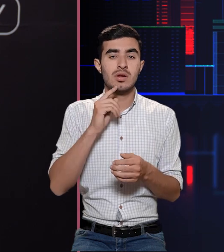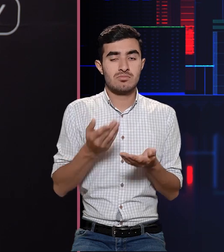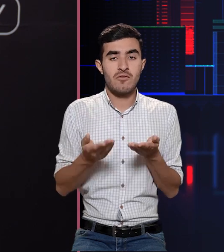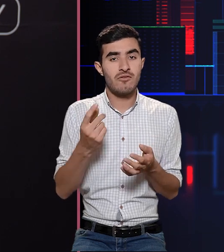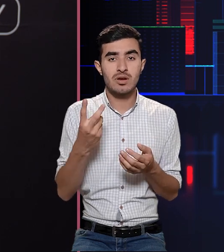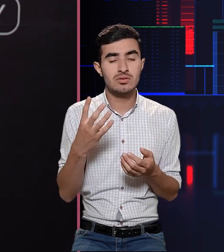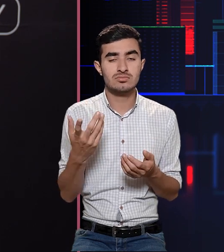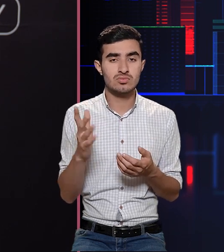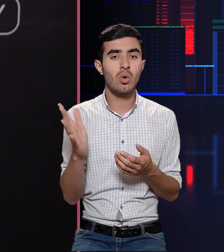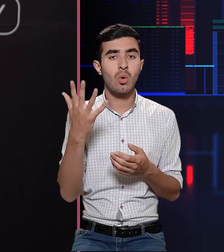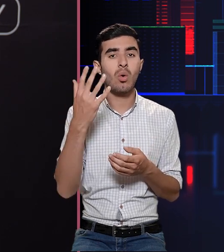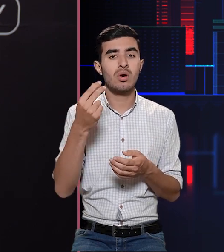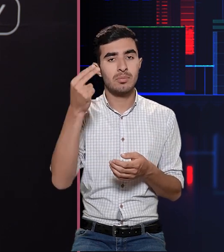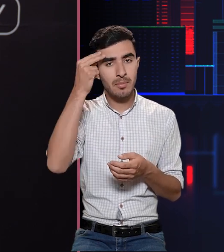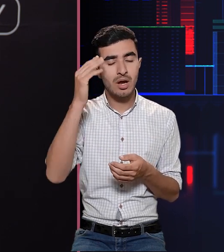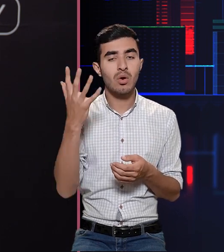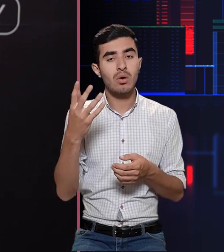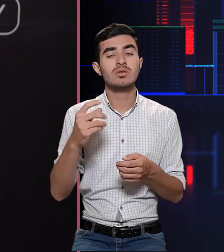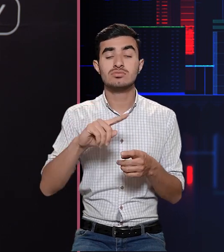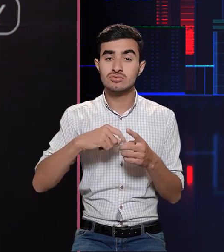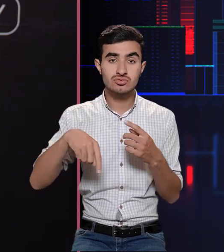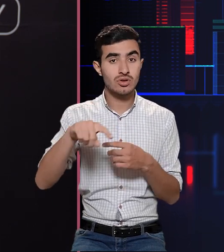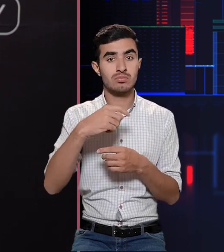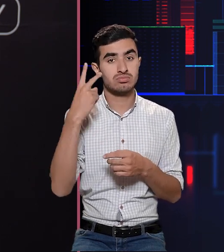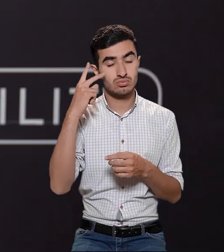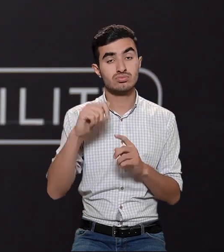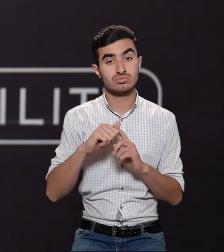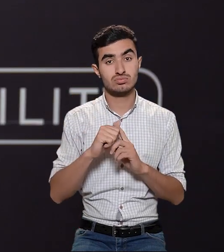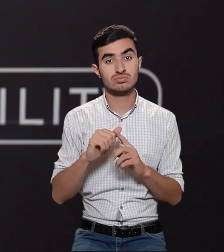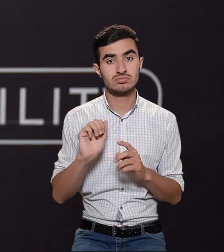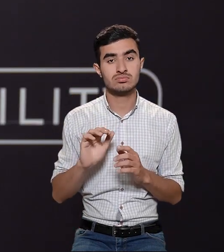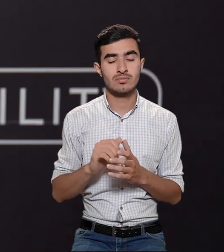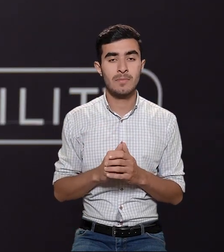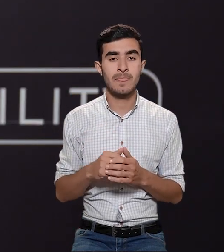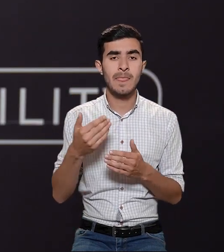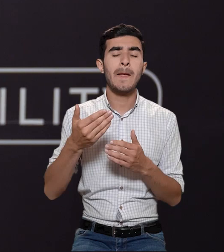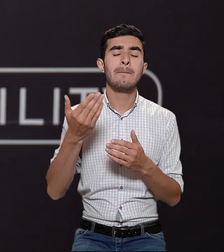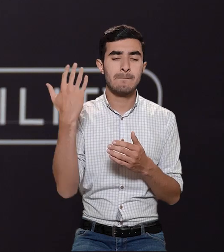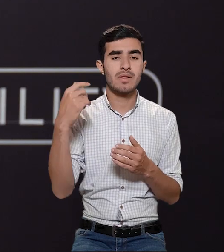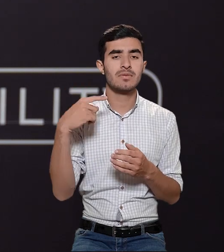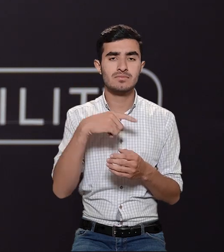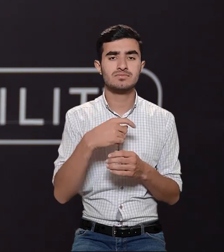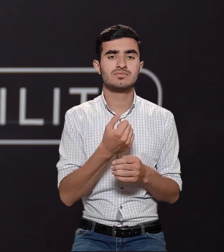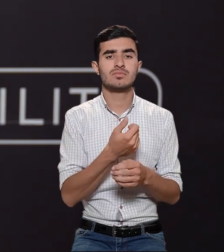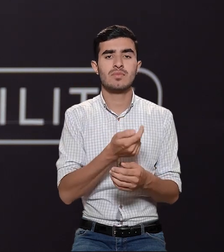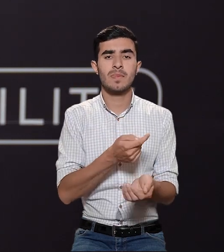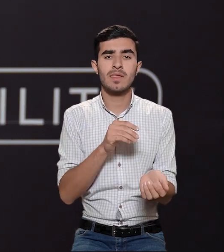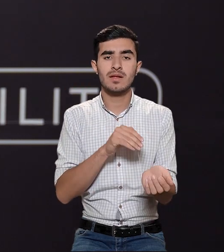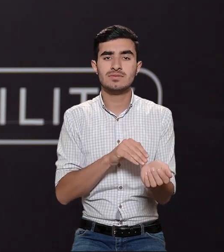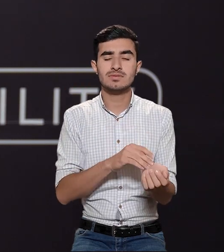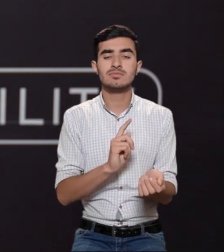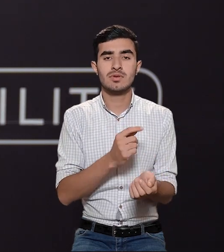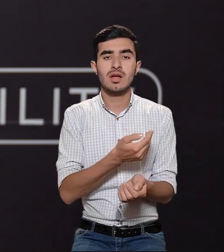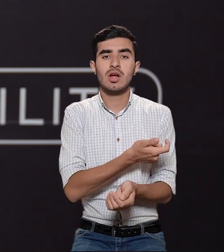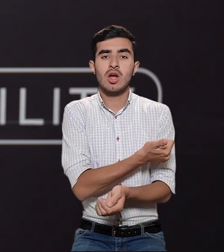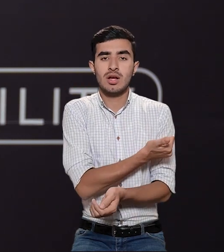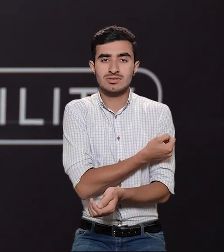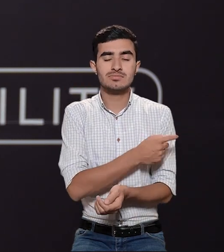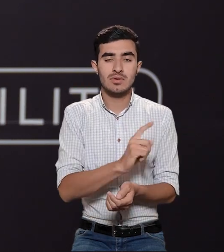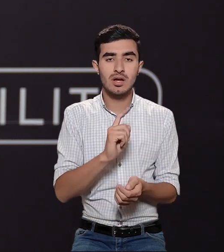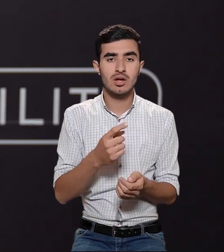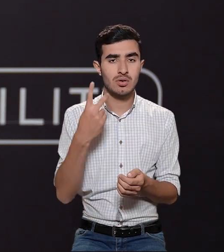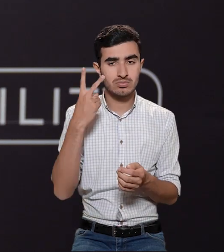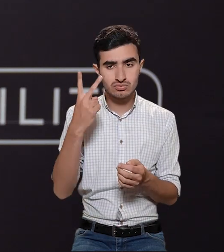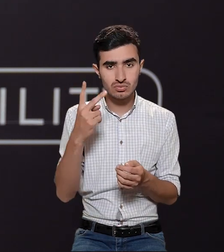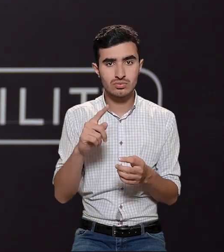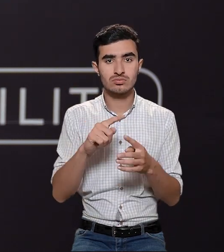weight, other diseases which the patient has. Previously, the professor of anesthesia used to take care of all the 3 things,